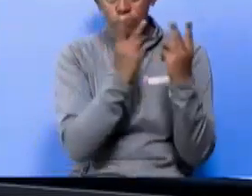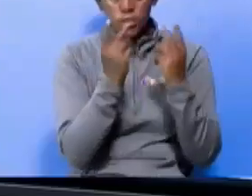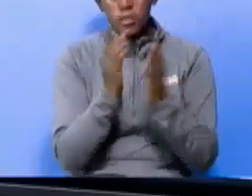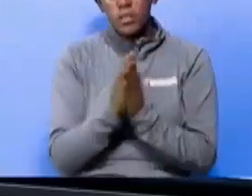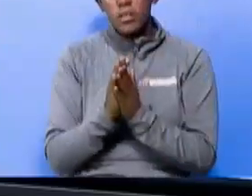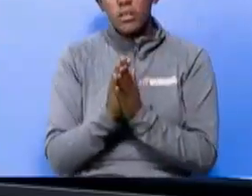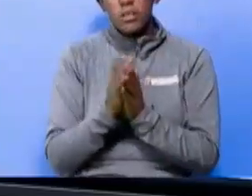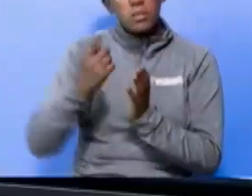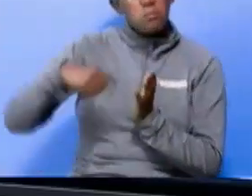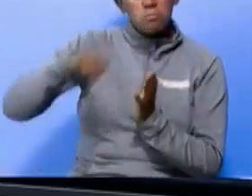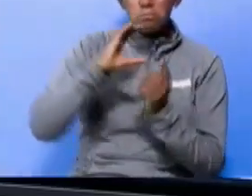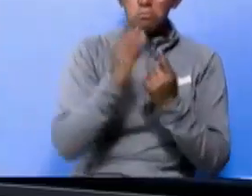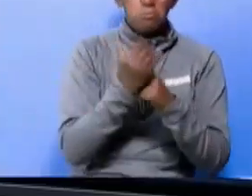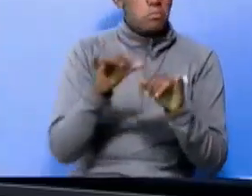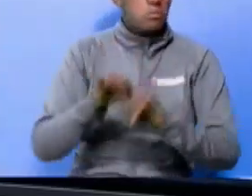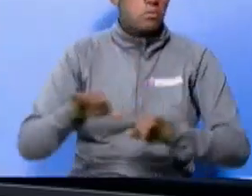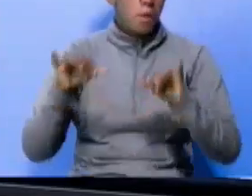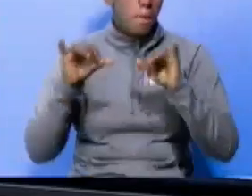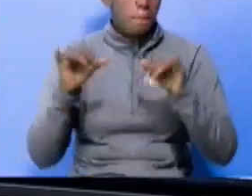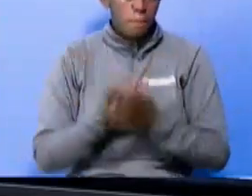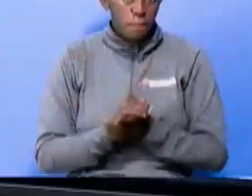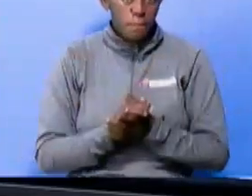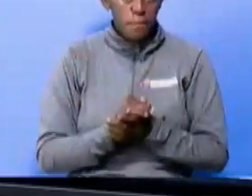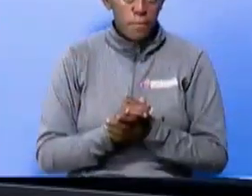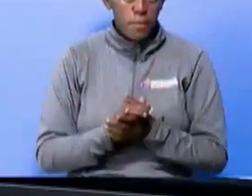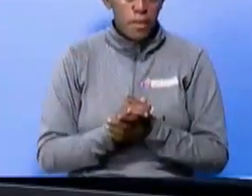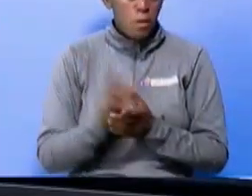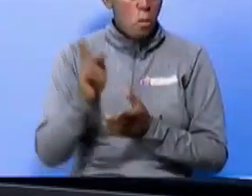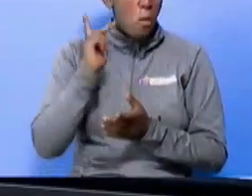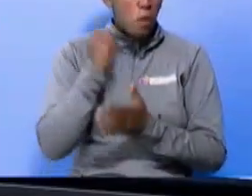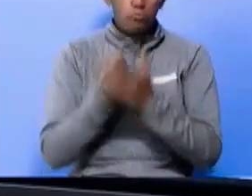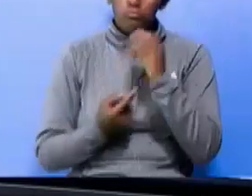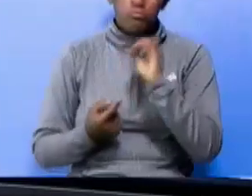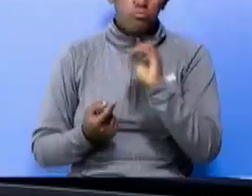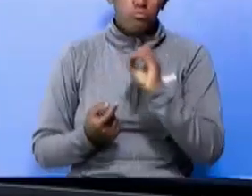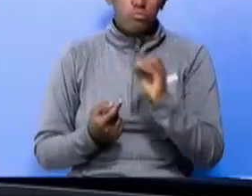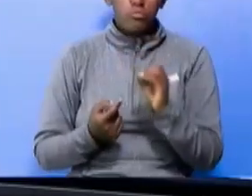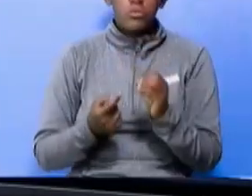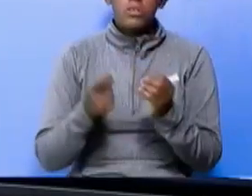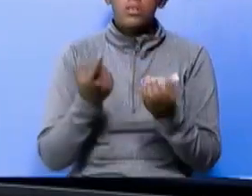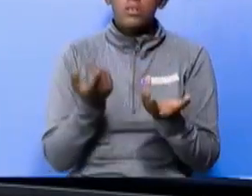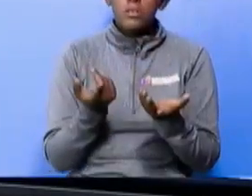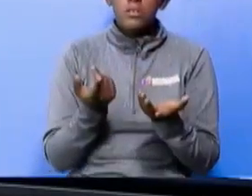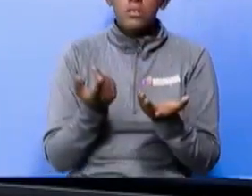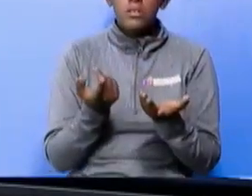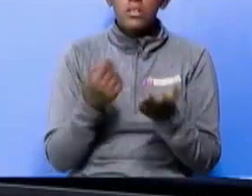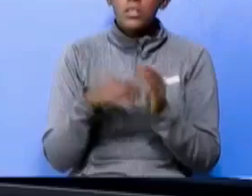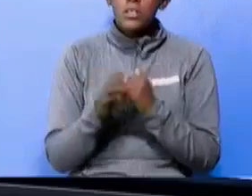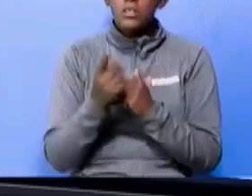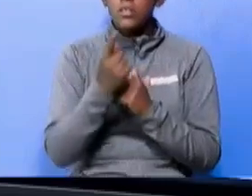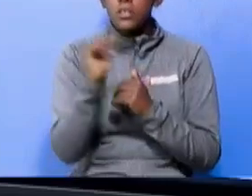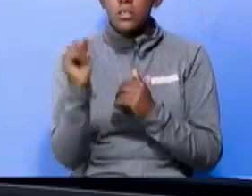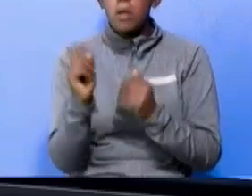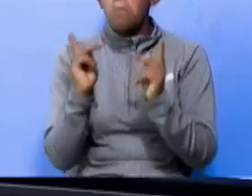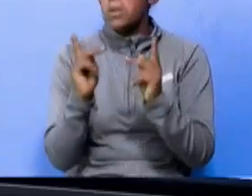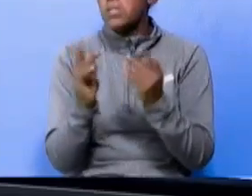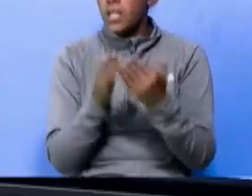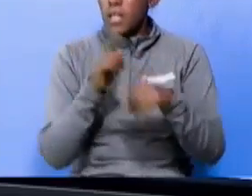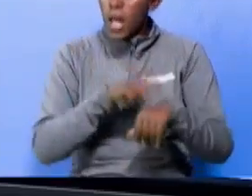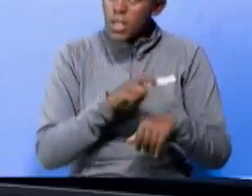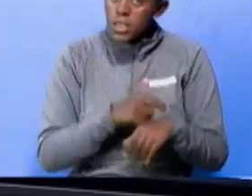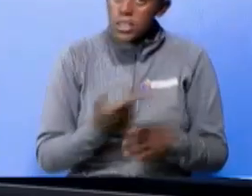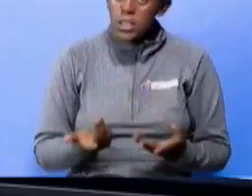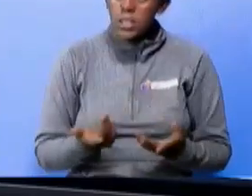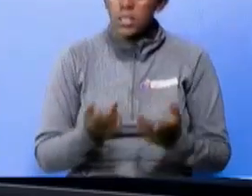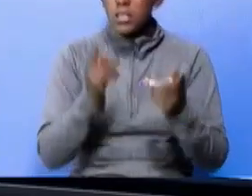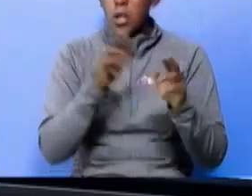every context too, right? Not only in the past form, student is, even in the present tense,